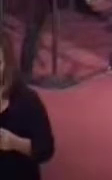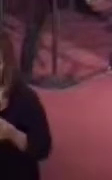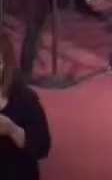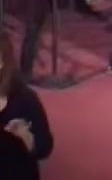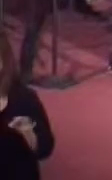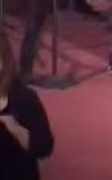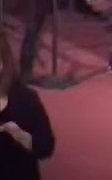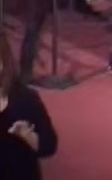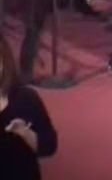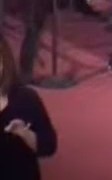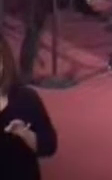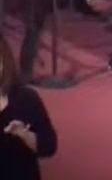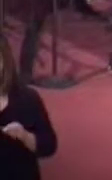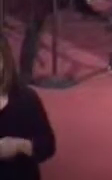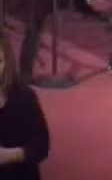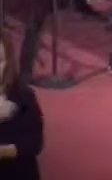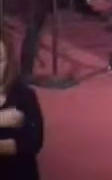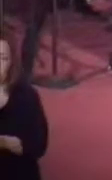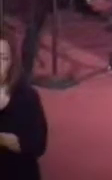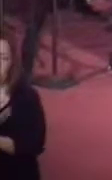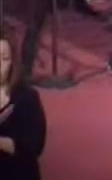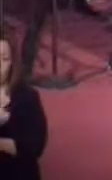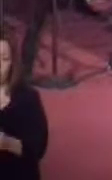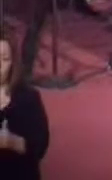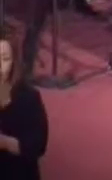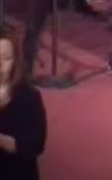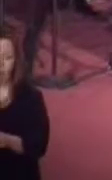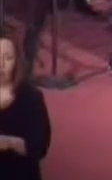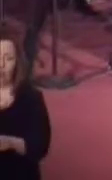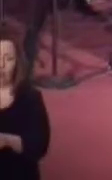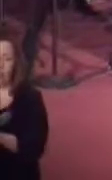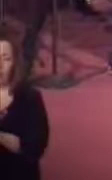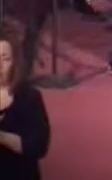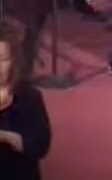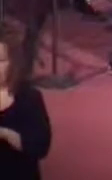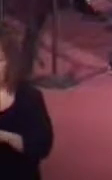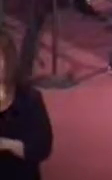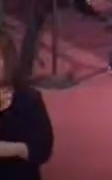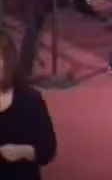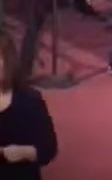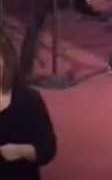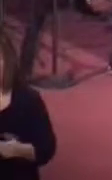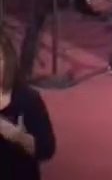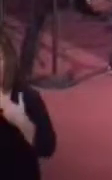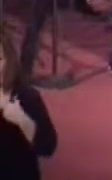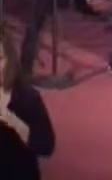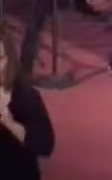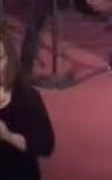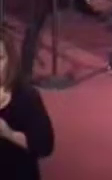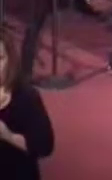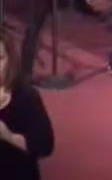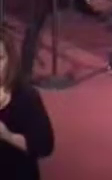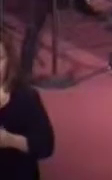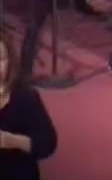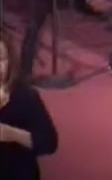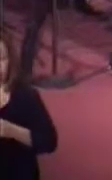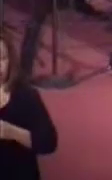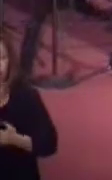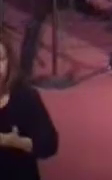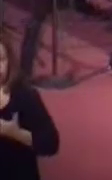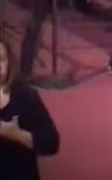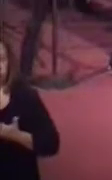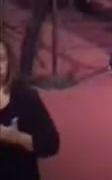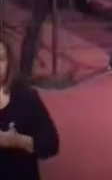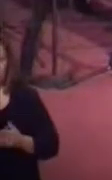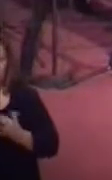who was powerful enough and prominent enough to influence the king, who held honor and prestige, and by the word